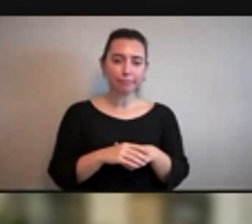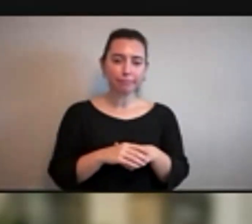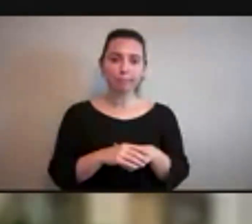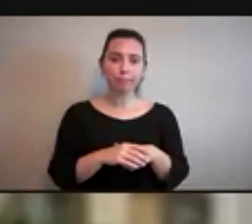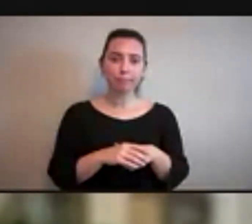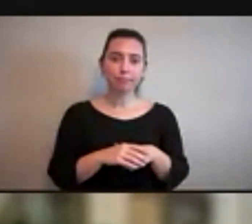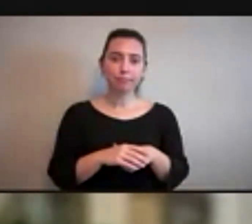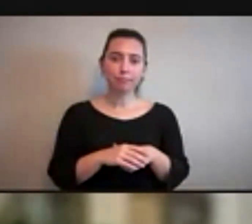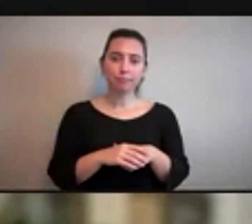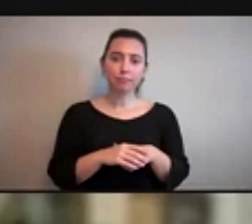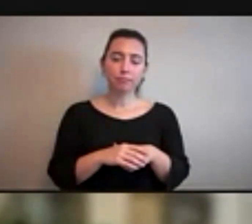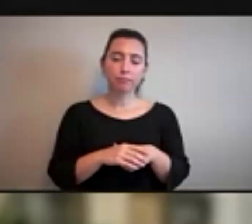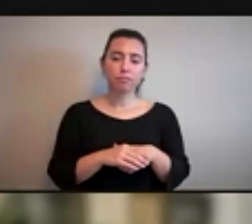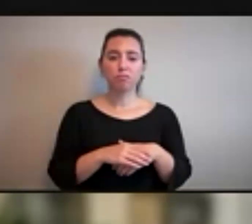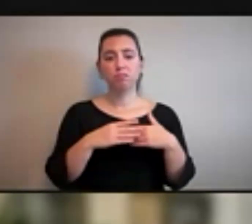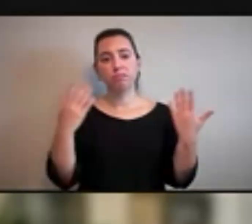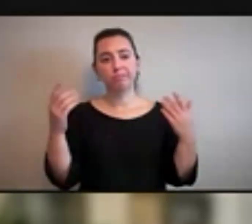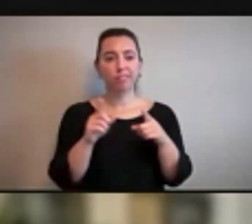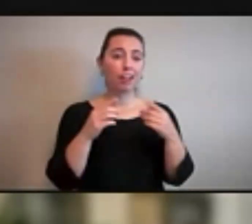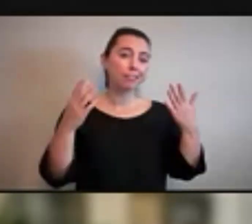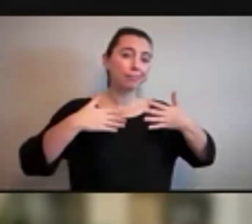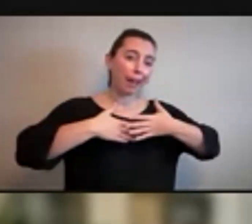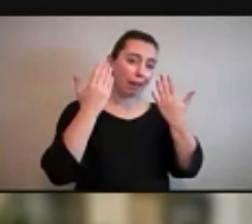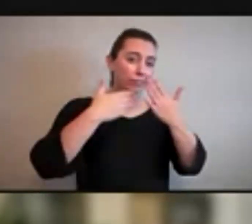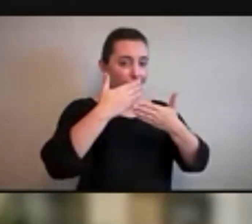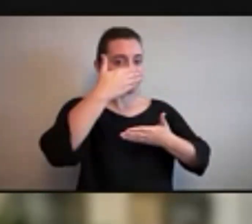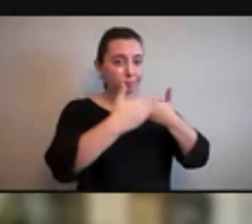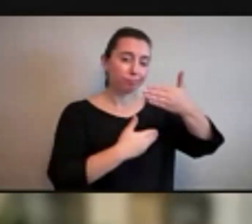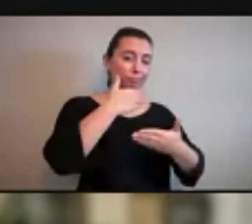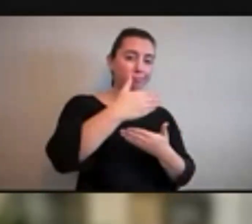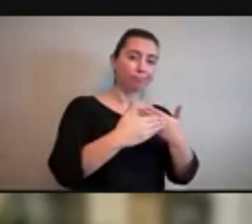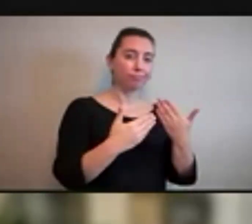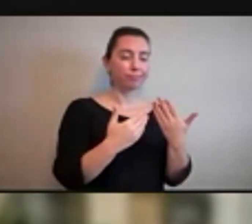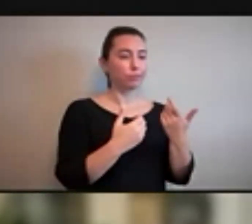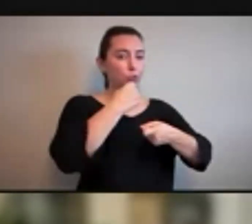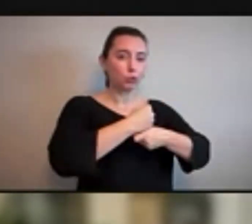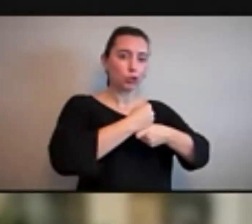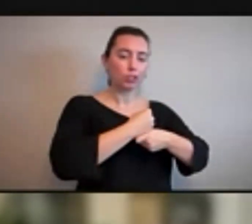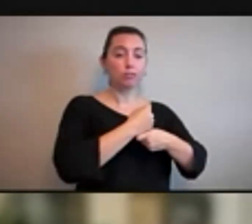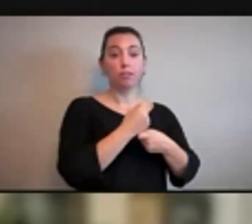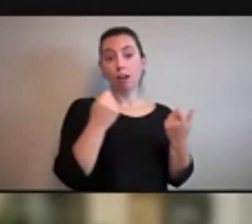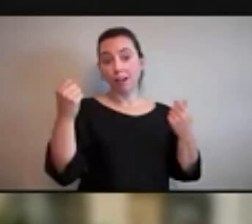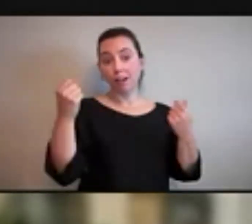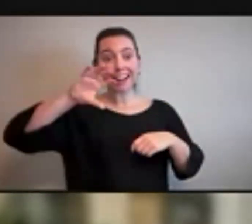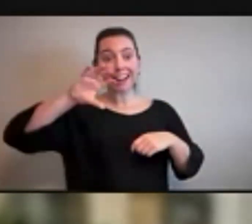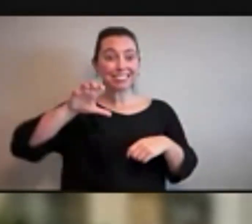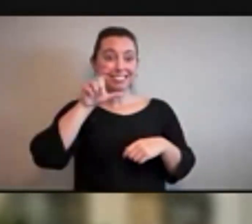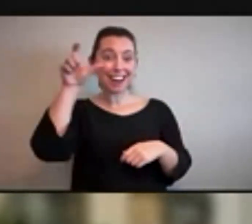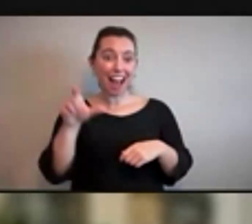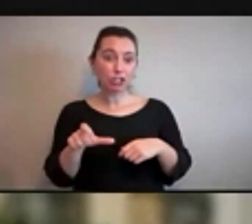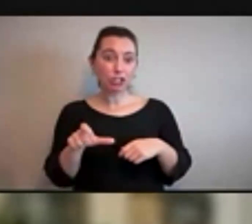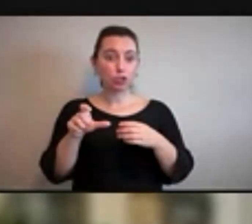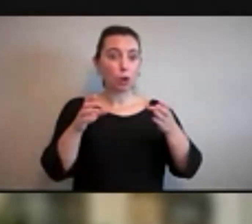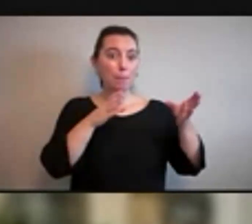it's pretty practical. In the last few years, with the national plan, the National Resilience